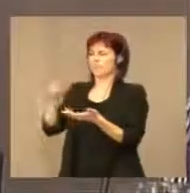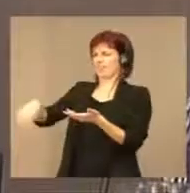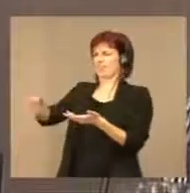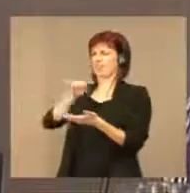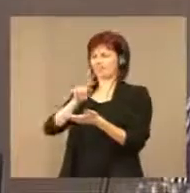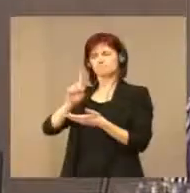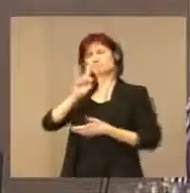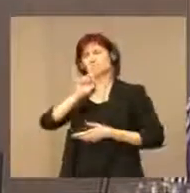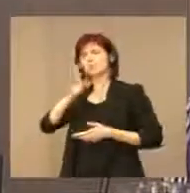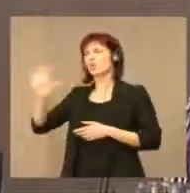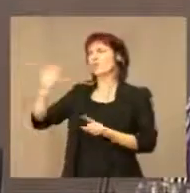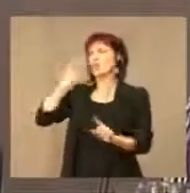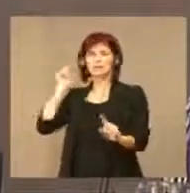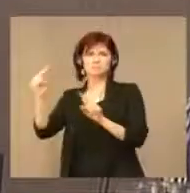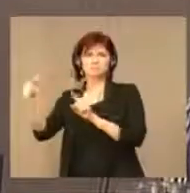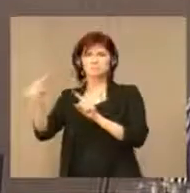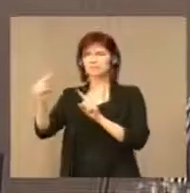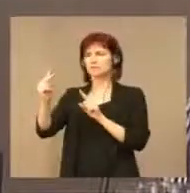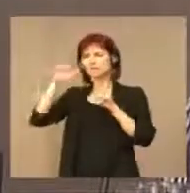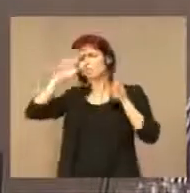barriers, collaboration,